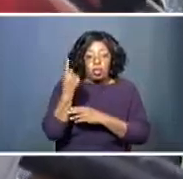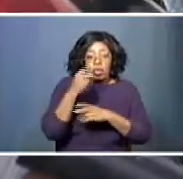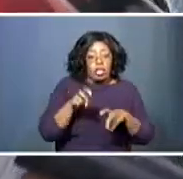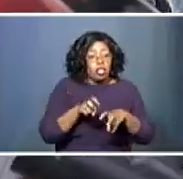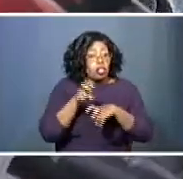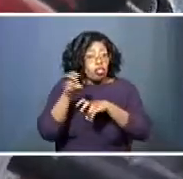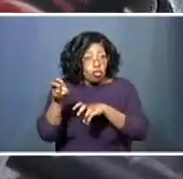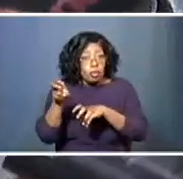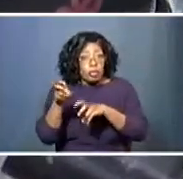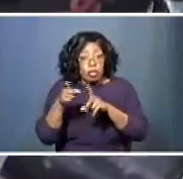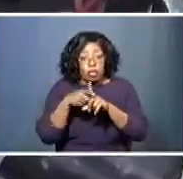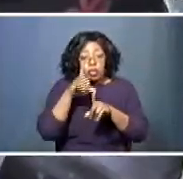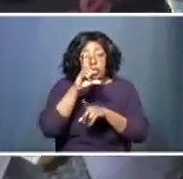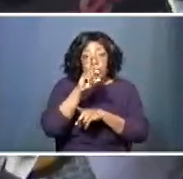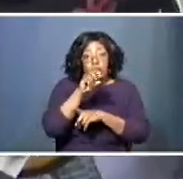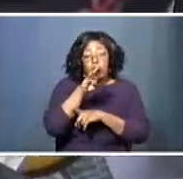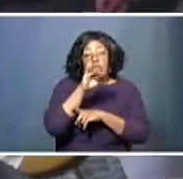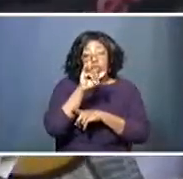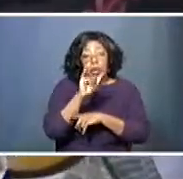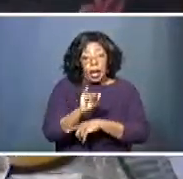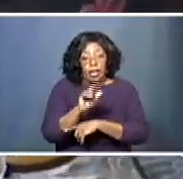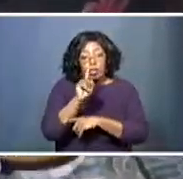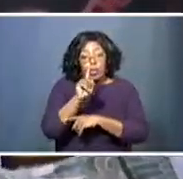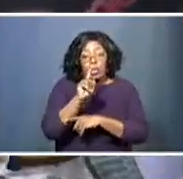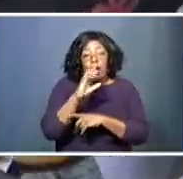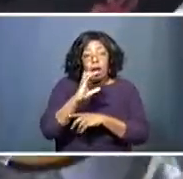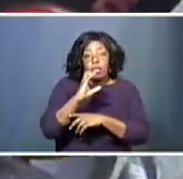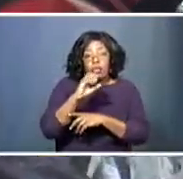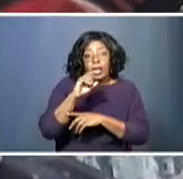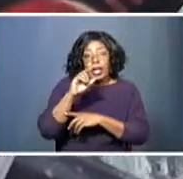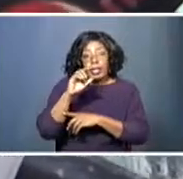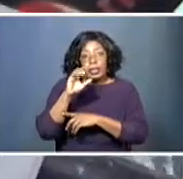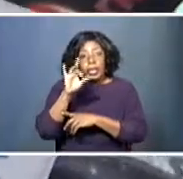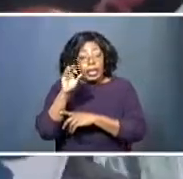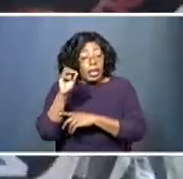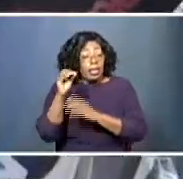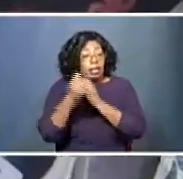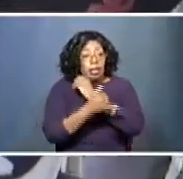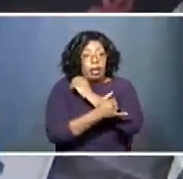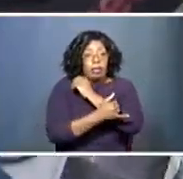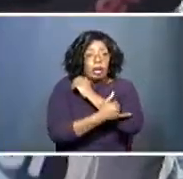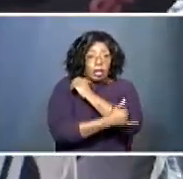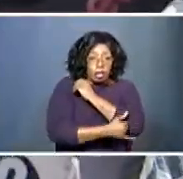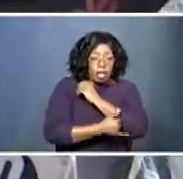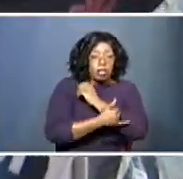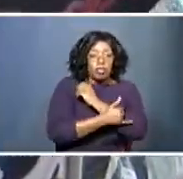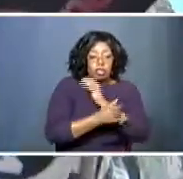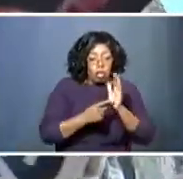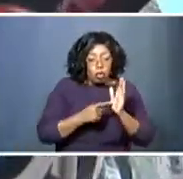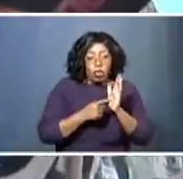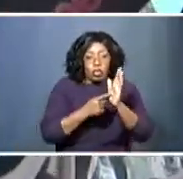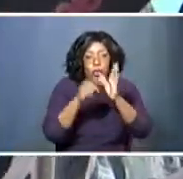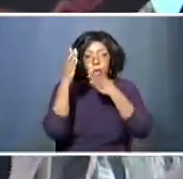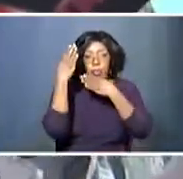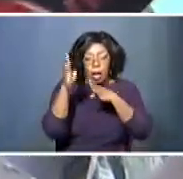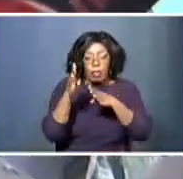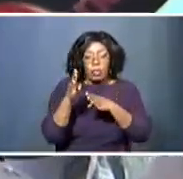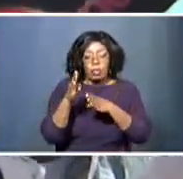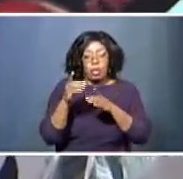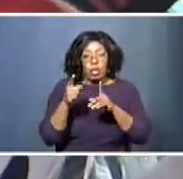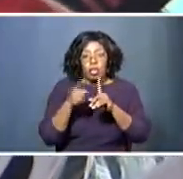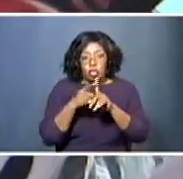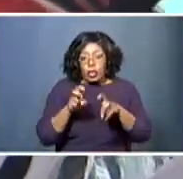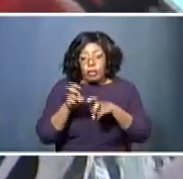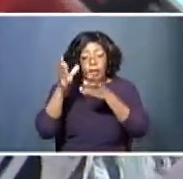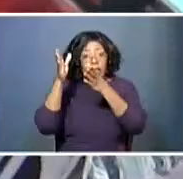It's an expo, 190 countries. You're exposing the Bahamas to investment opportunities, to cultural exchange,